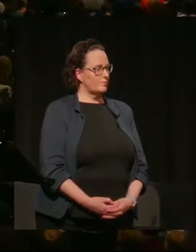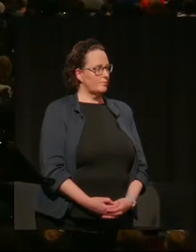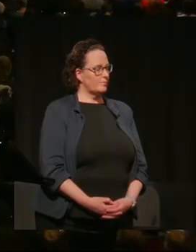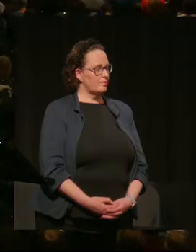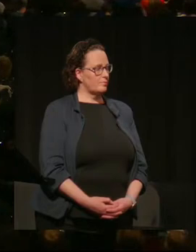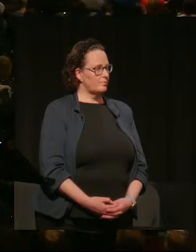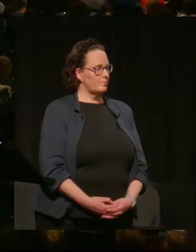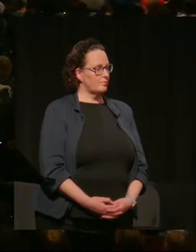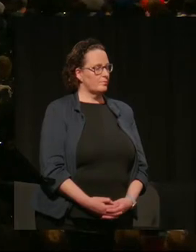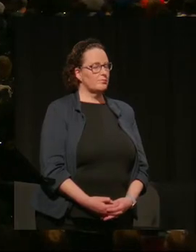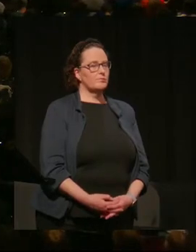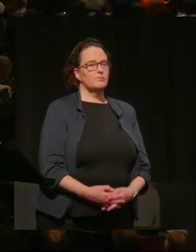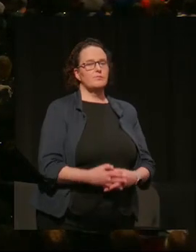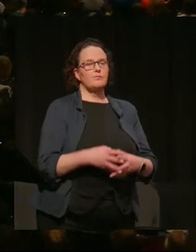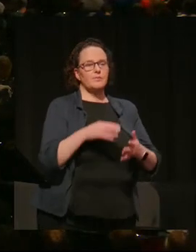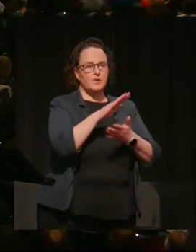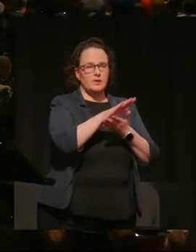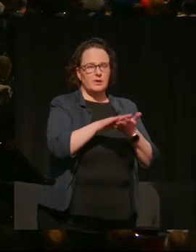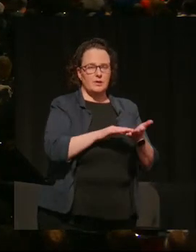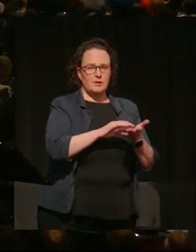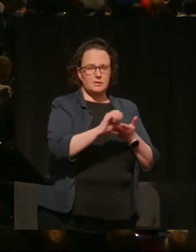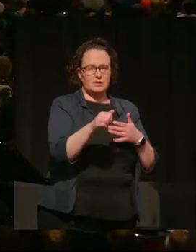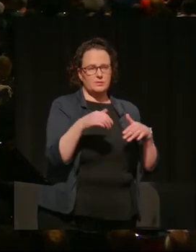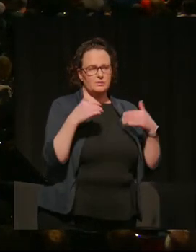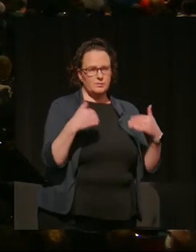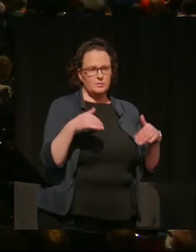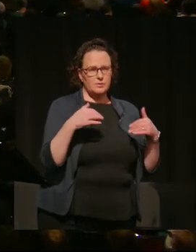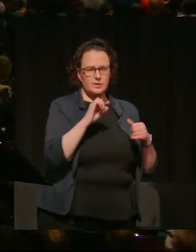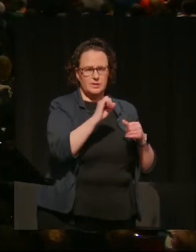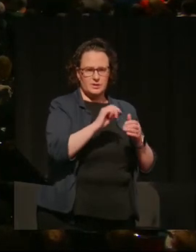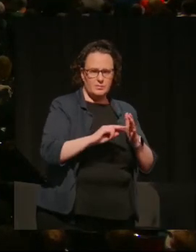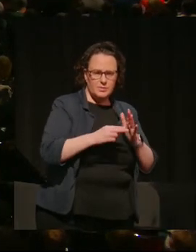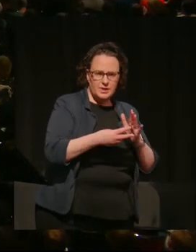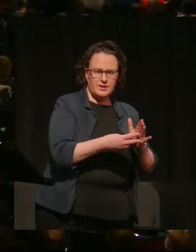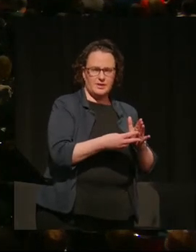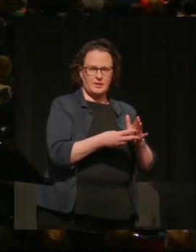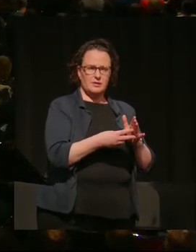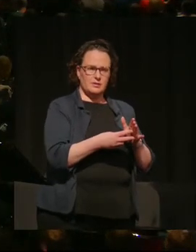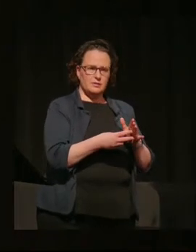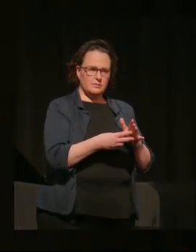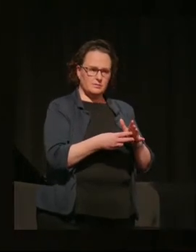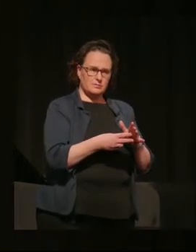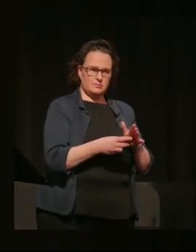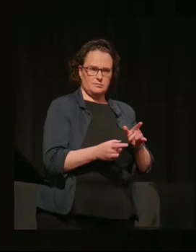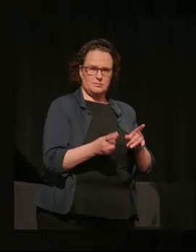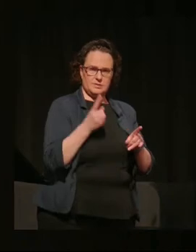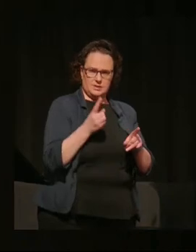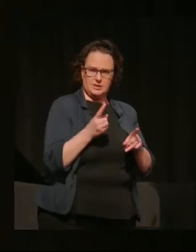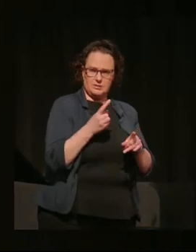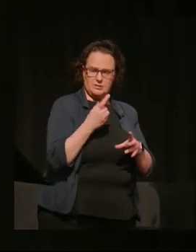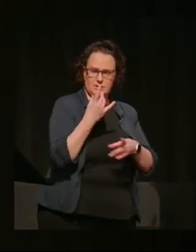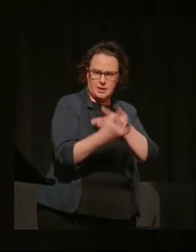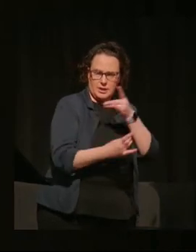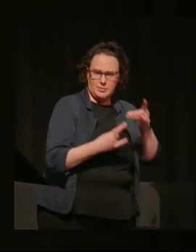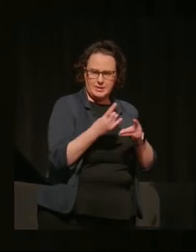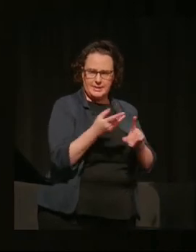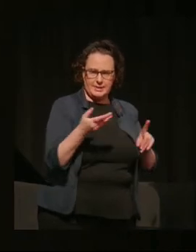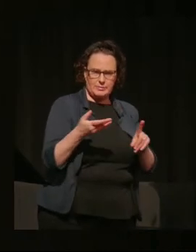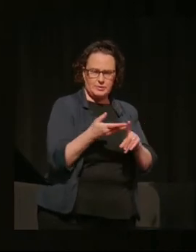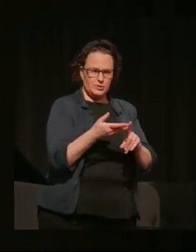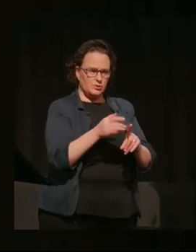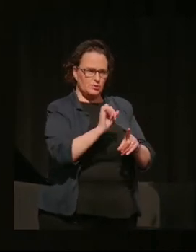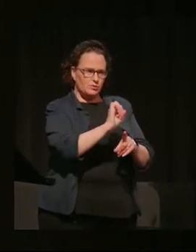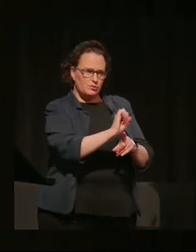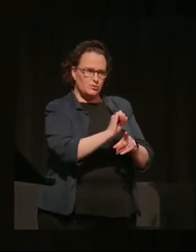The Holocaust was unprecedented in its planning, execution, and in its intent to destroy the entire